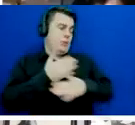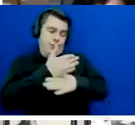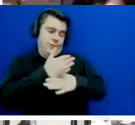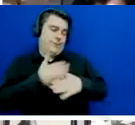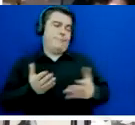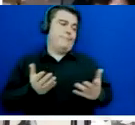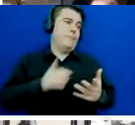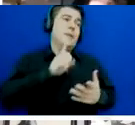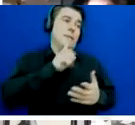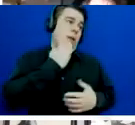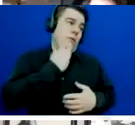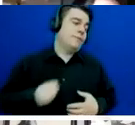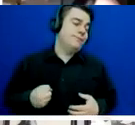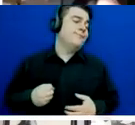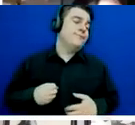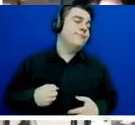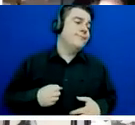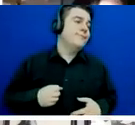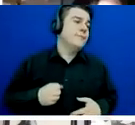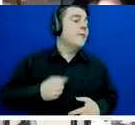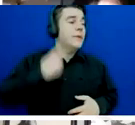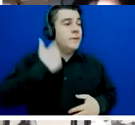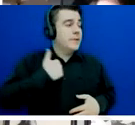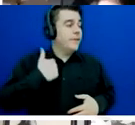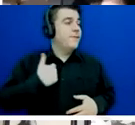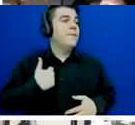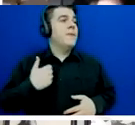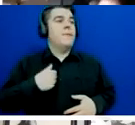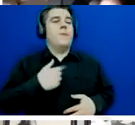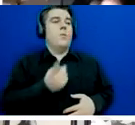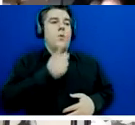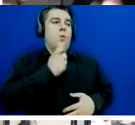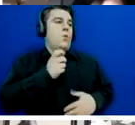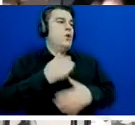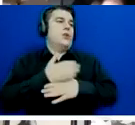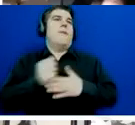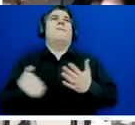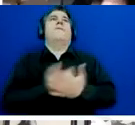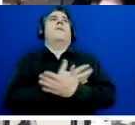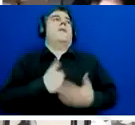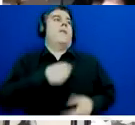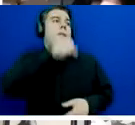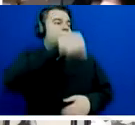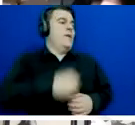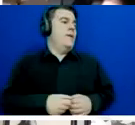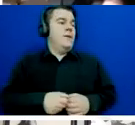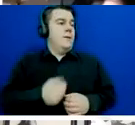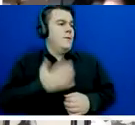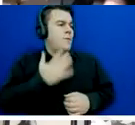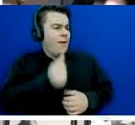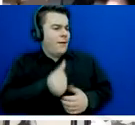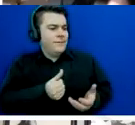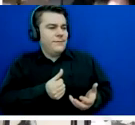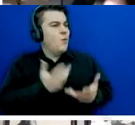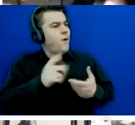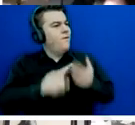caring. Sharing for me is I'm one of those people who shares everything I love. And why wouldn't you want your friends to be successful?